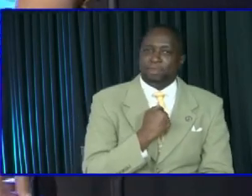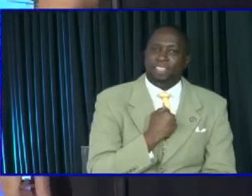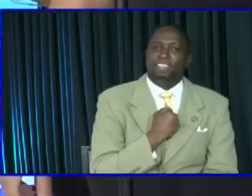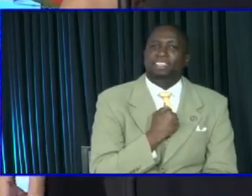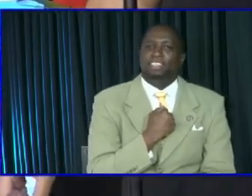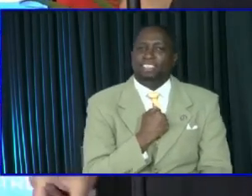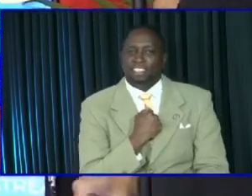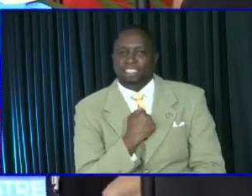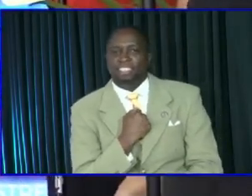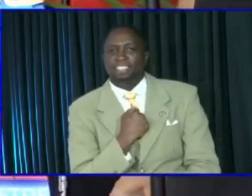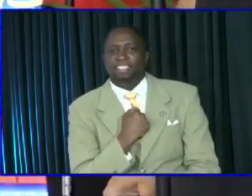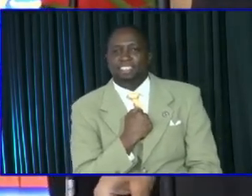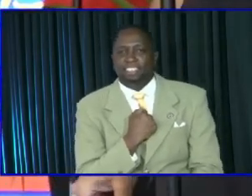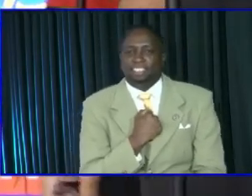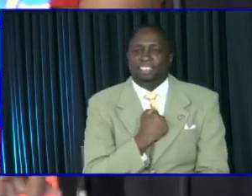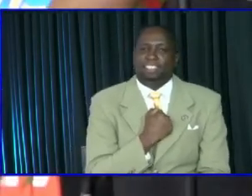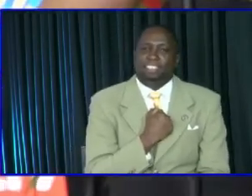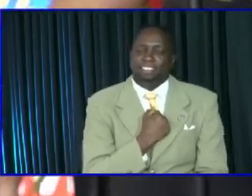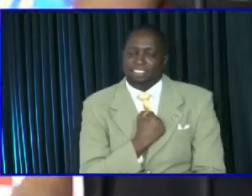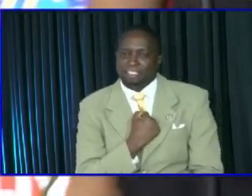in me.